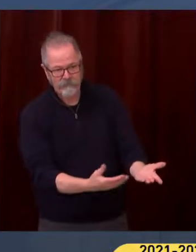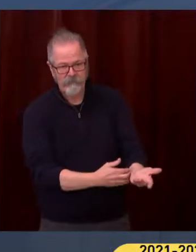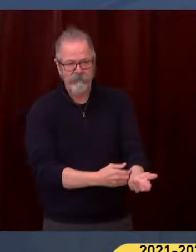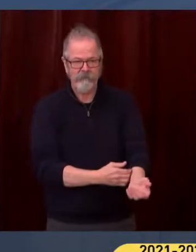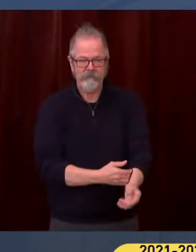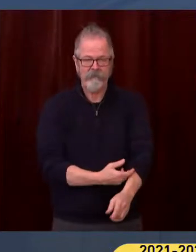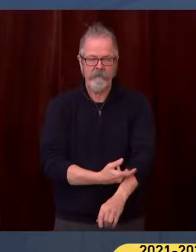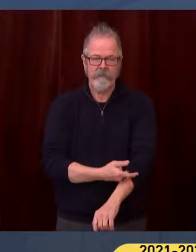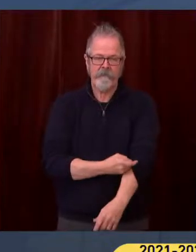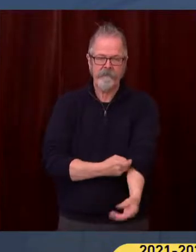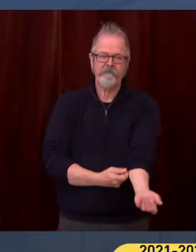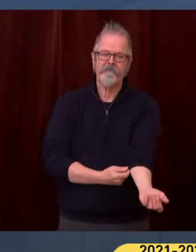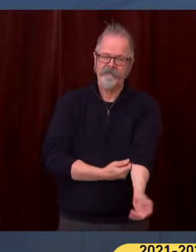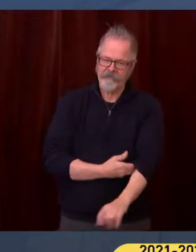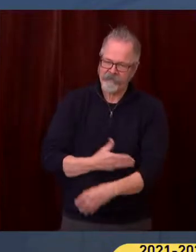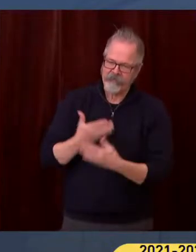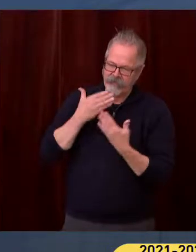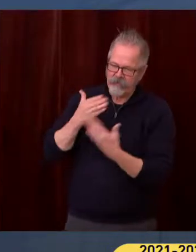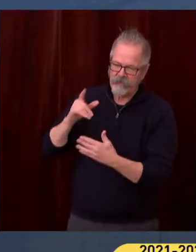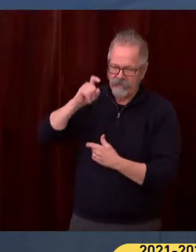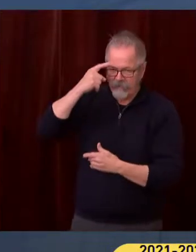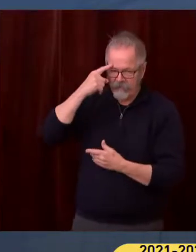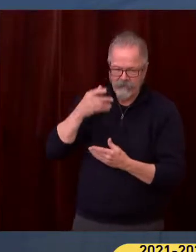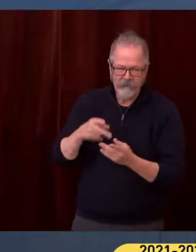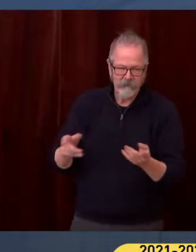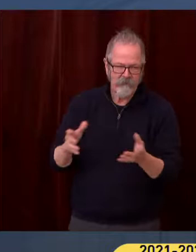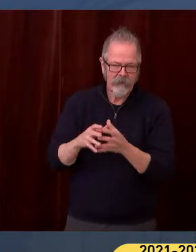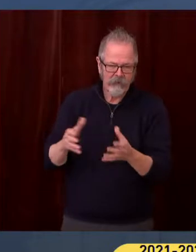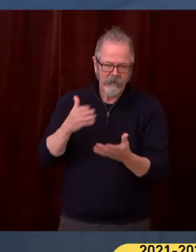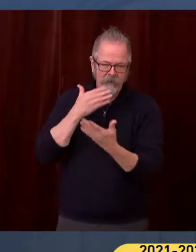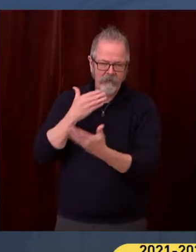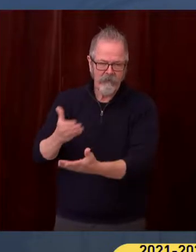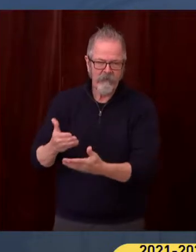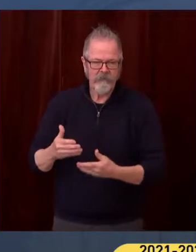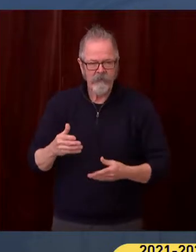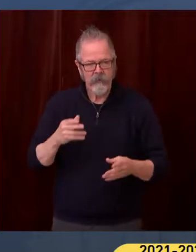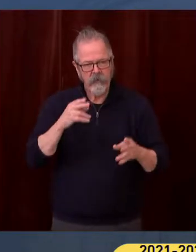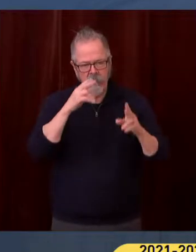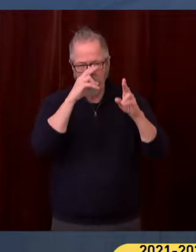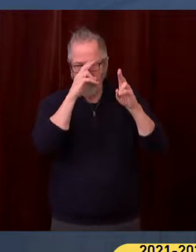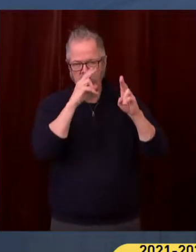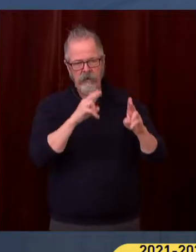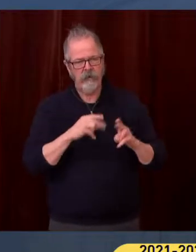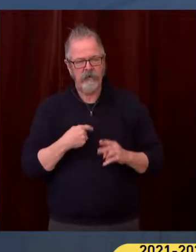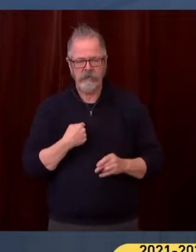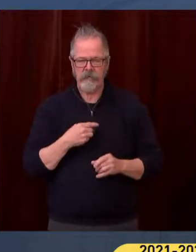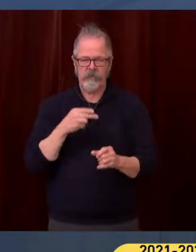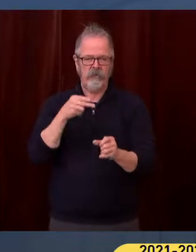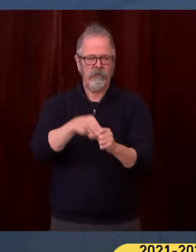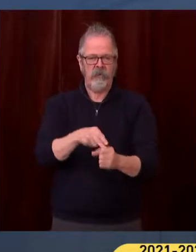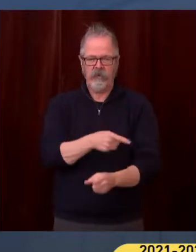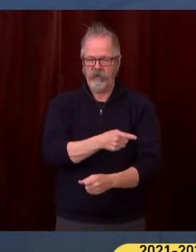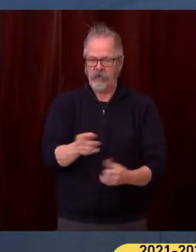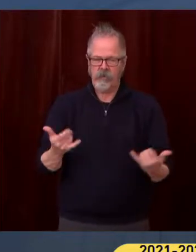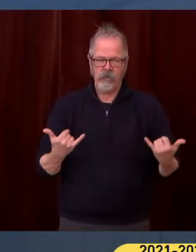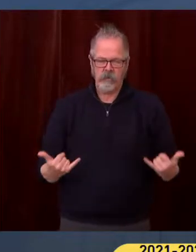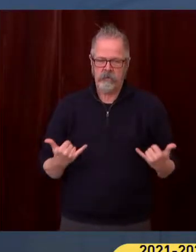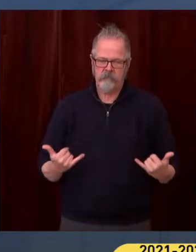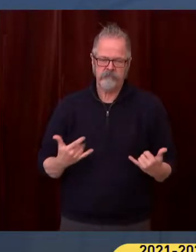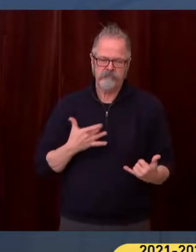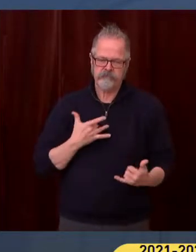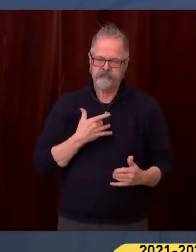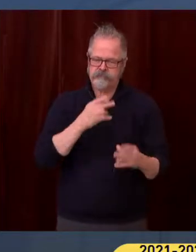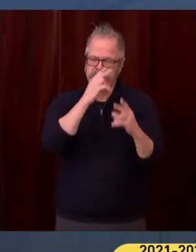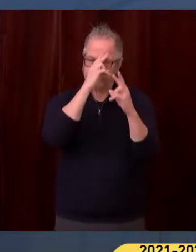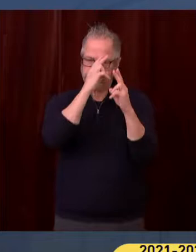Thank you so much, Governor. And it's an honor to be with all of you here today. And as we speak about the importance of